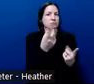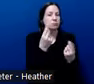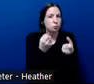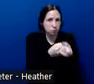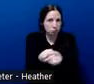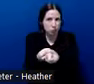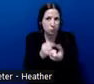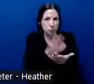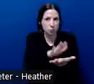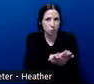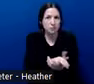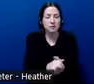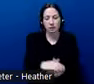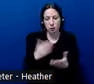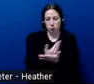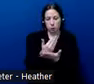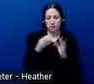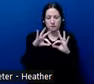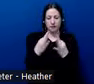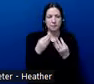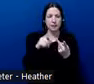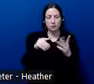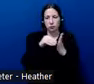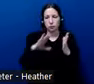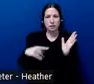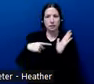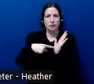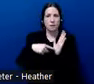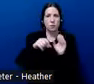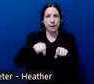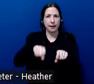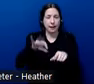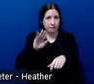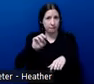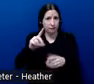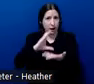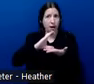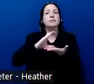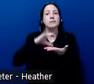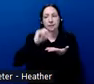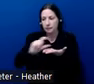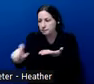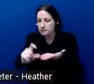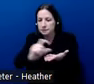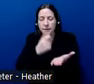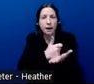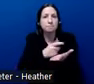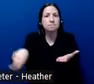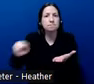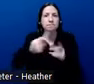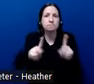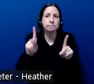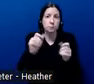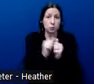and Family Affordability Fund allocates millions across BC to help those in need with supplies, school meals,